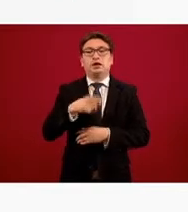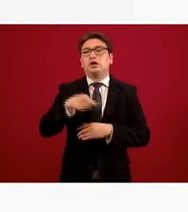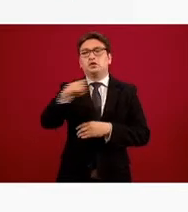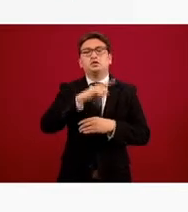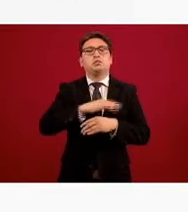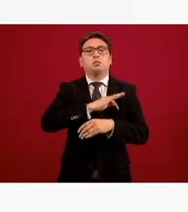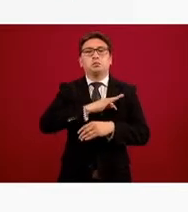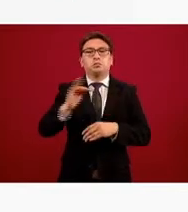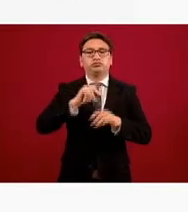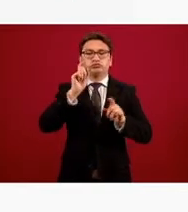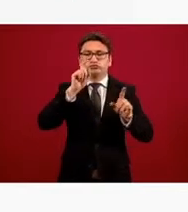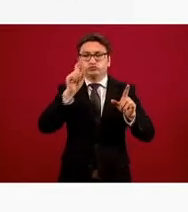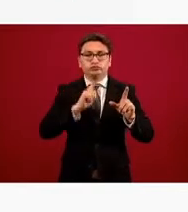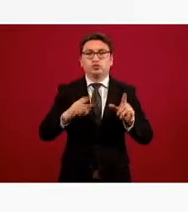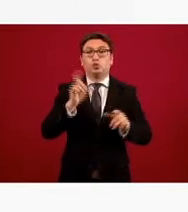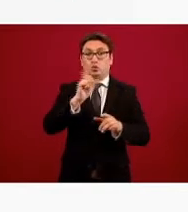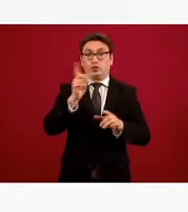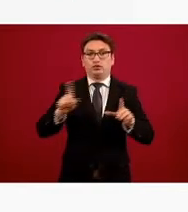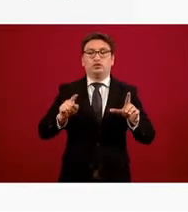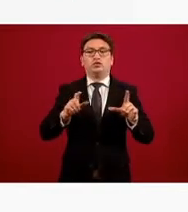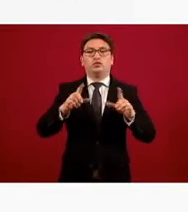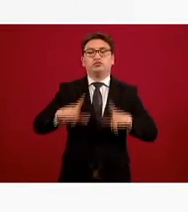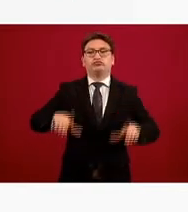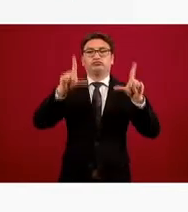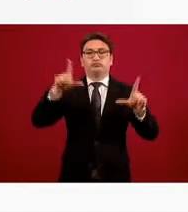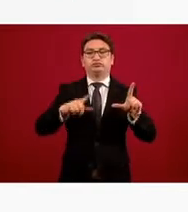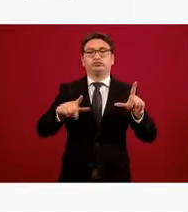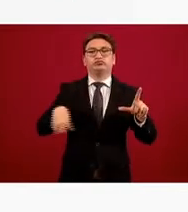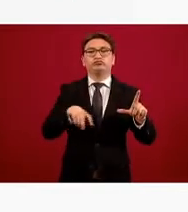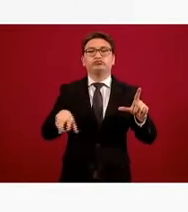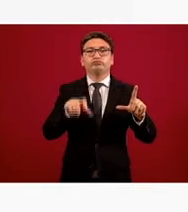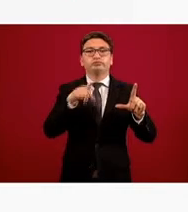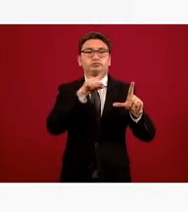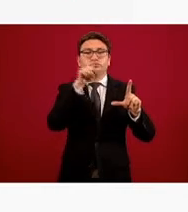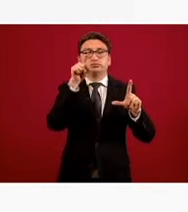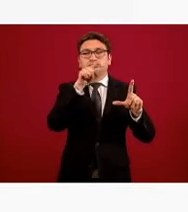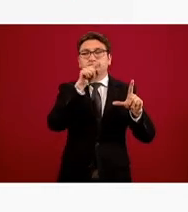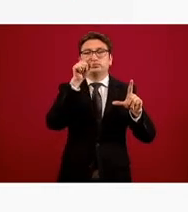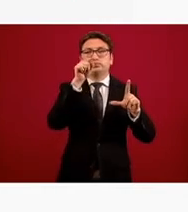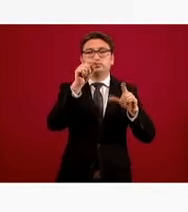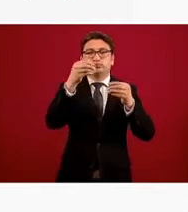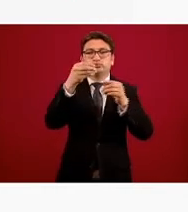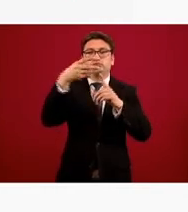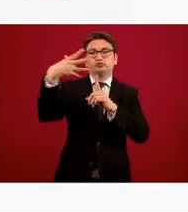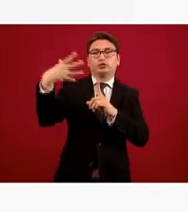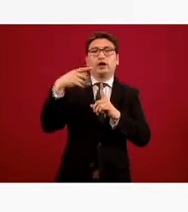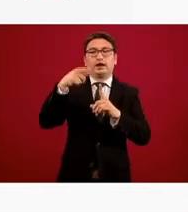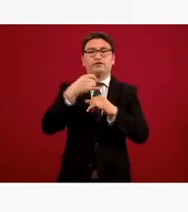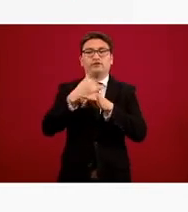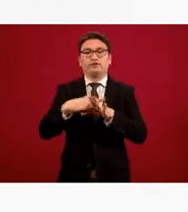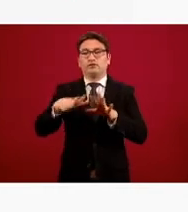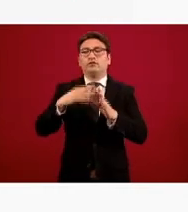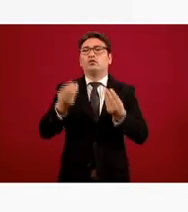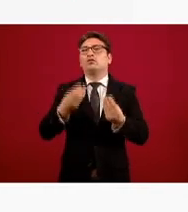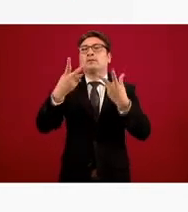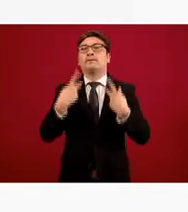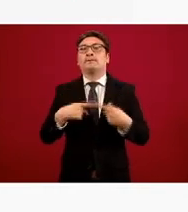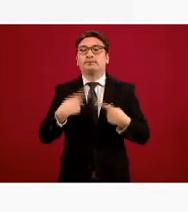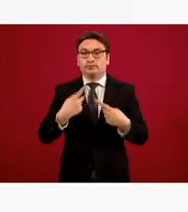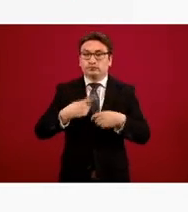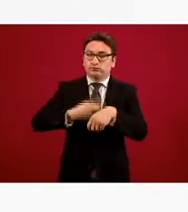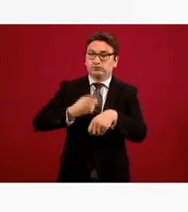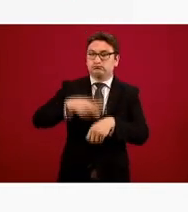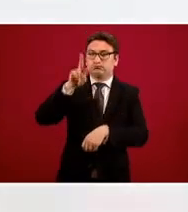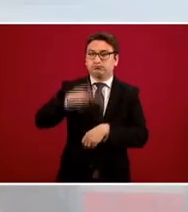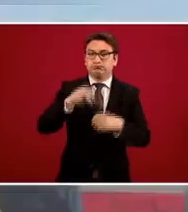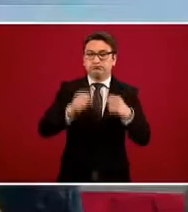it's an interactive map. If you enter the website, you can see the specific number of cases